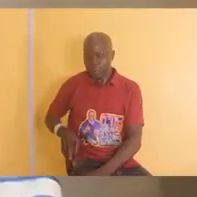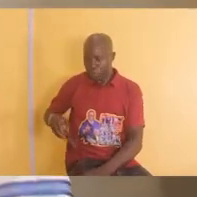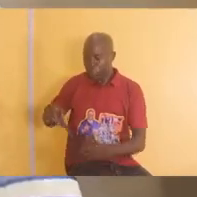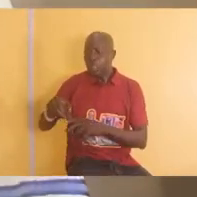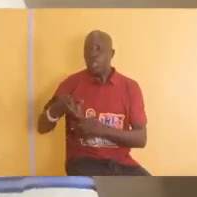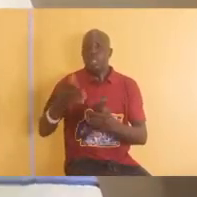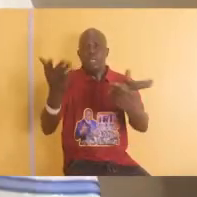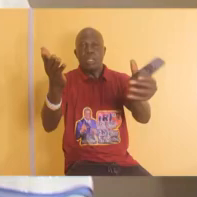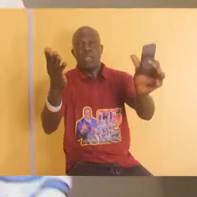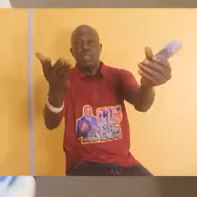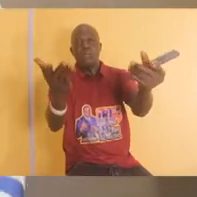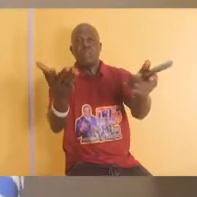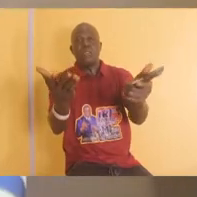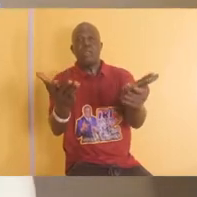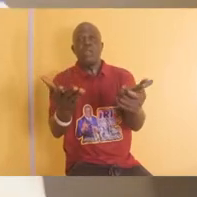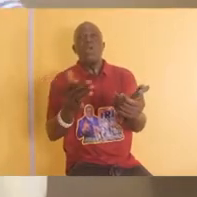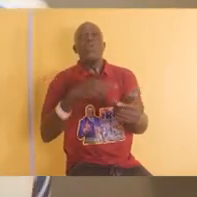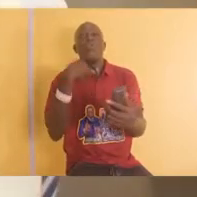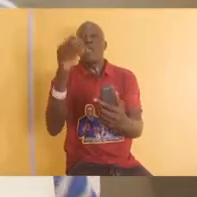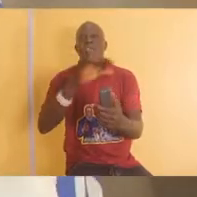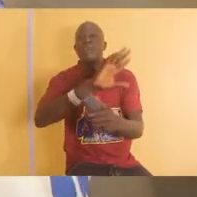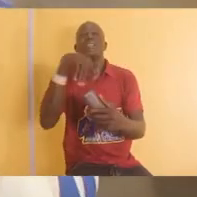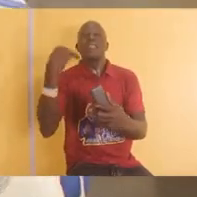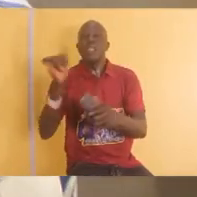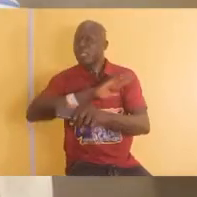Jesus. Grab on, in the mighty name of Jesus.